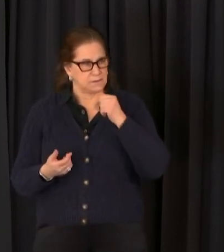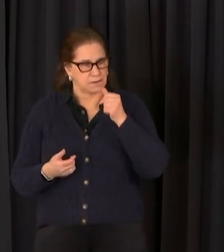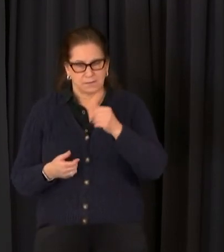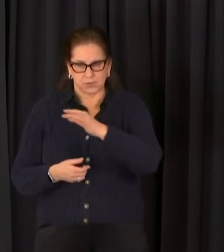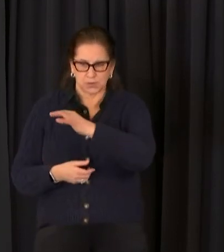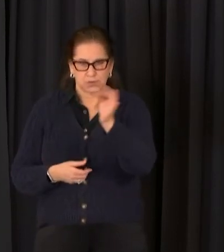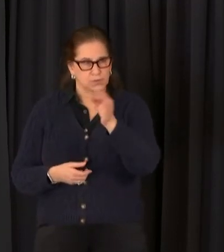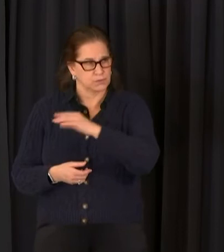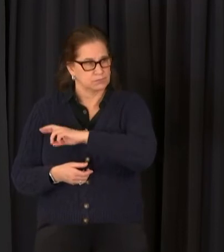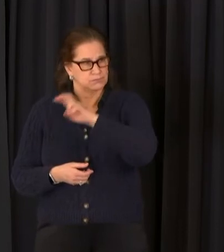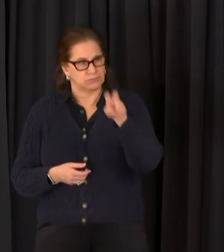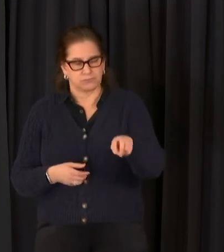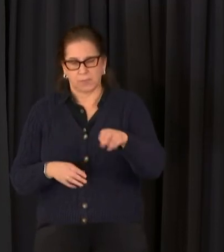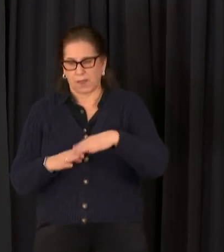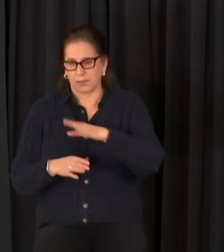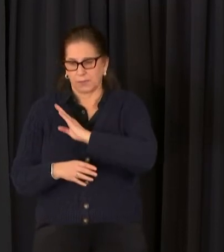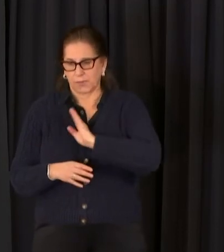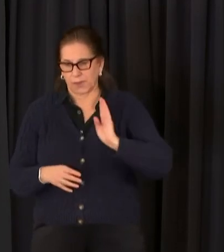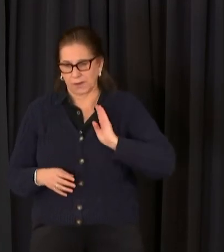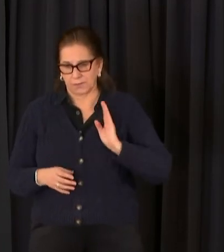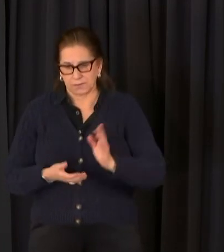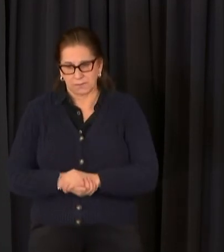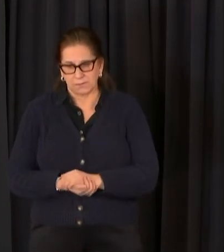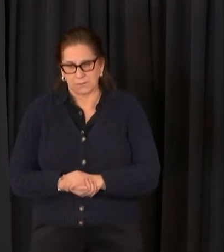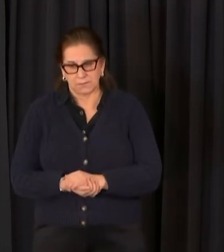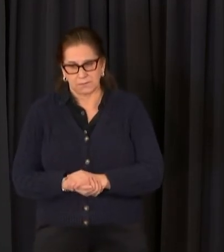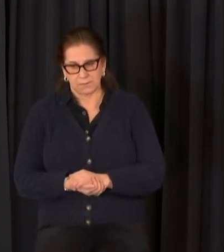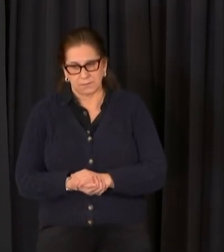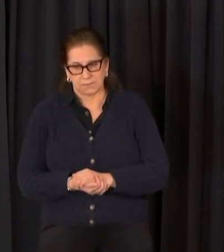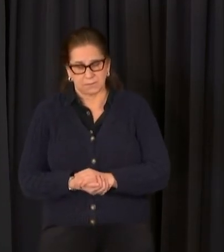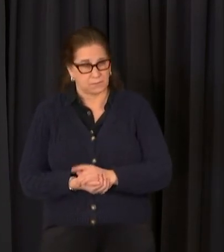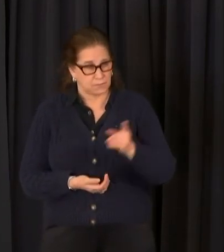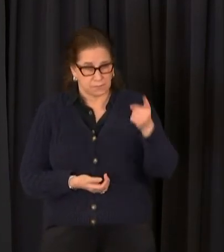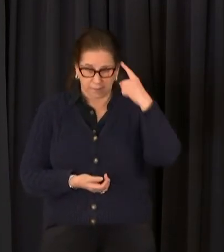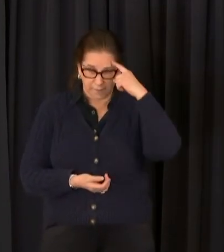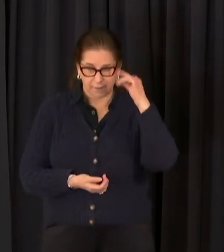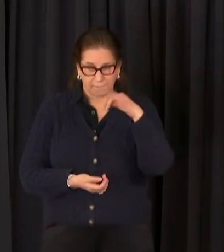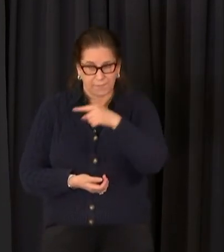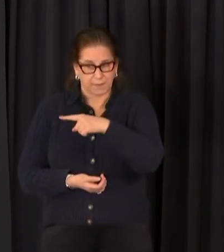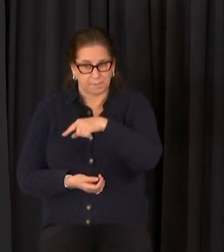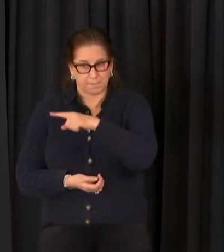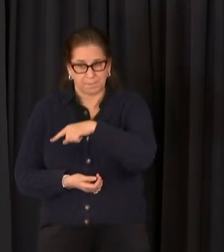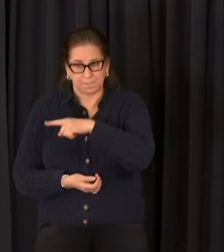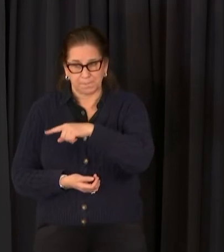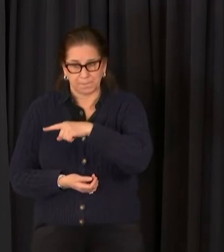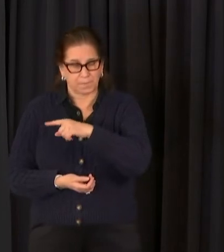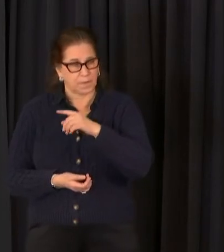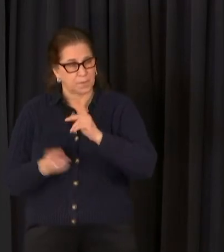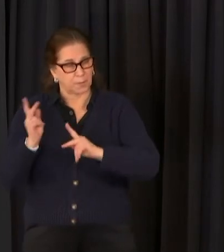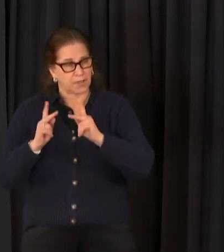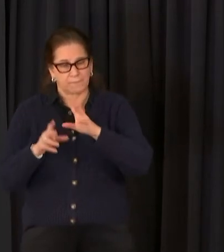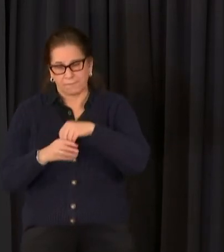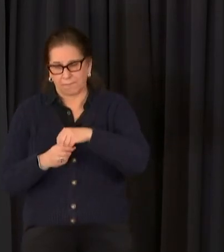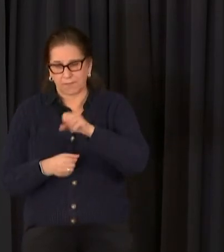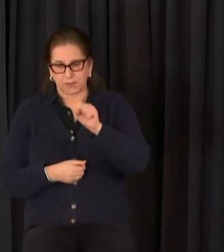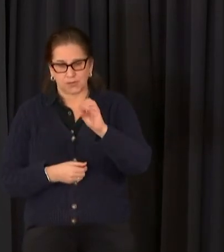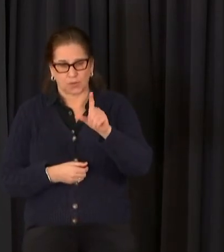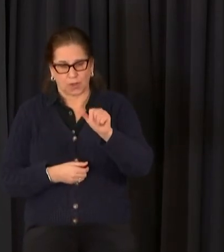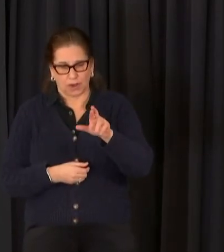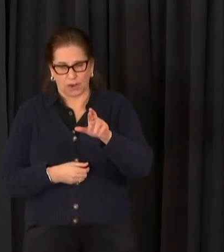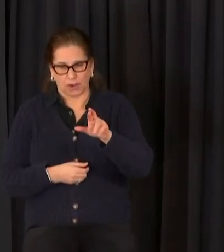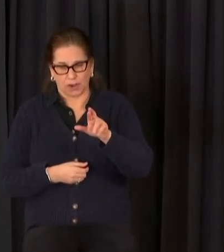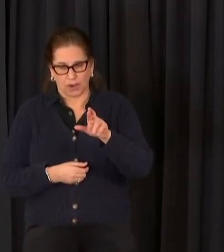if you've had any discussions with folks in that area and if you've considered someone with some solar energy experience for that board.